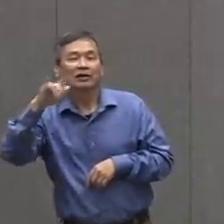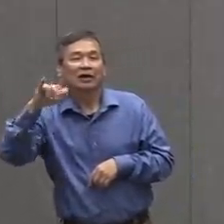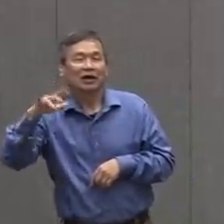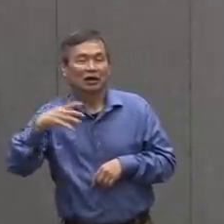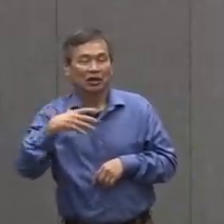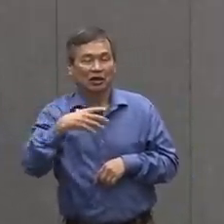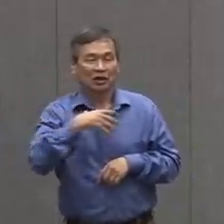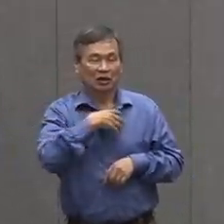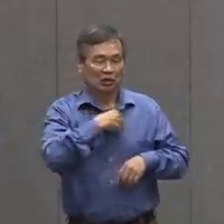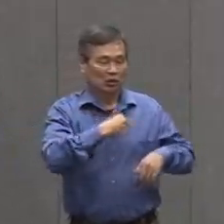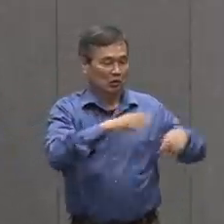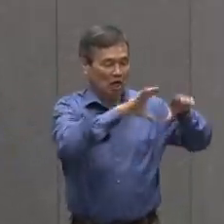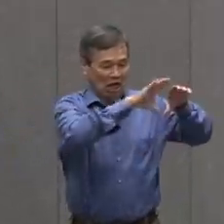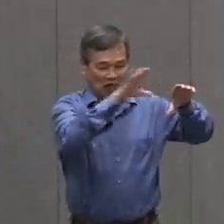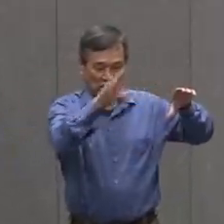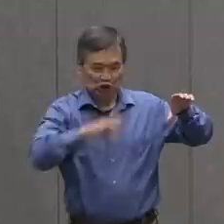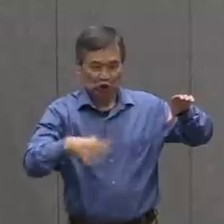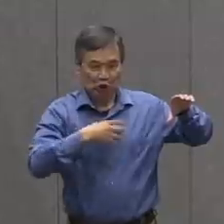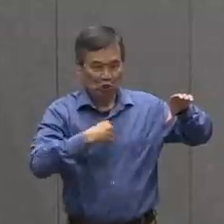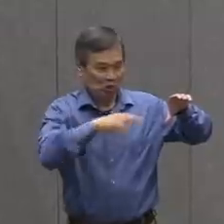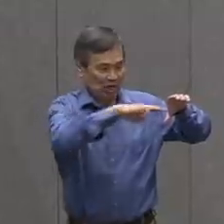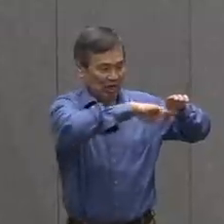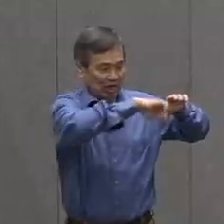might be?